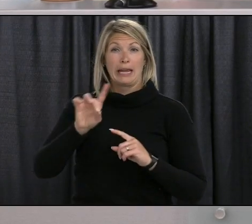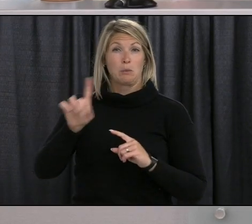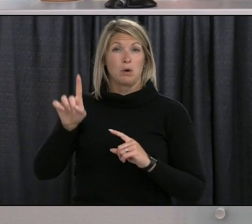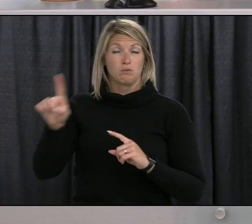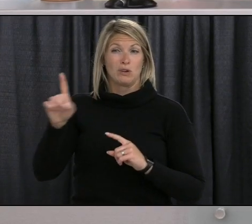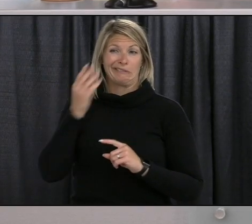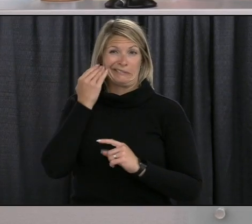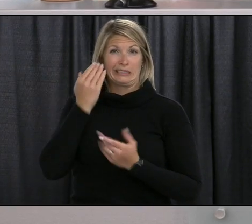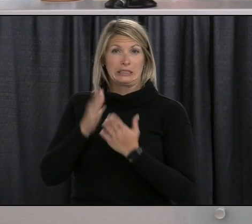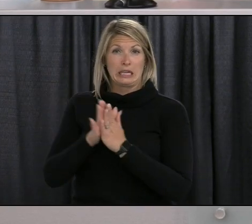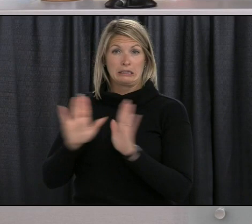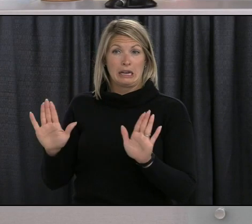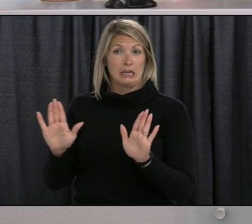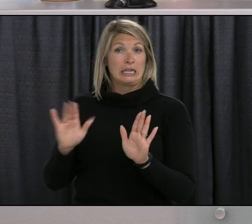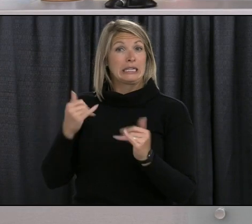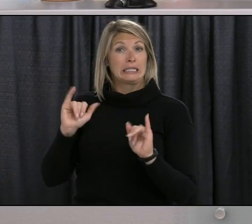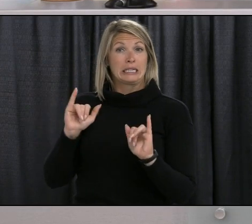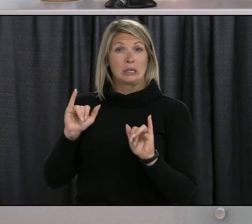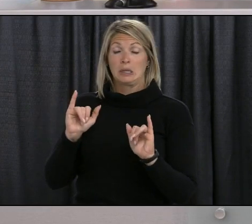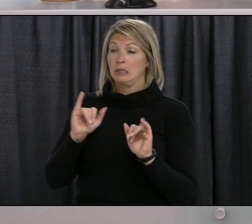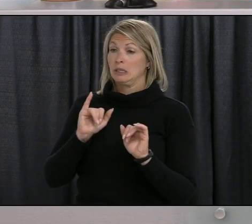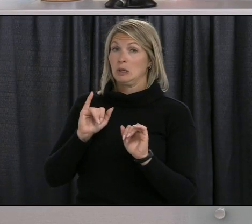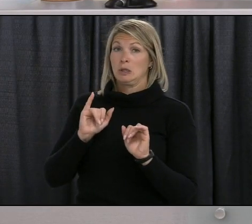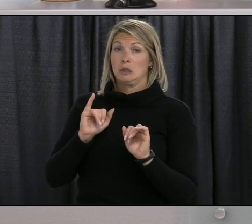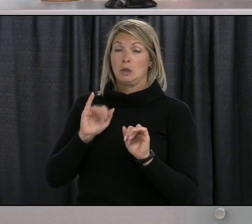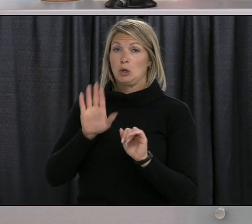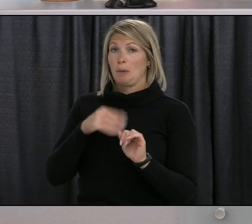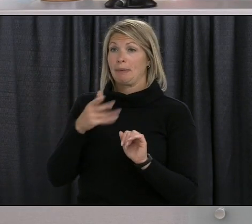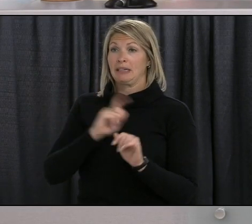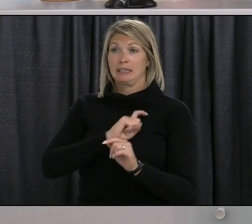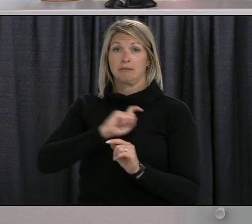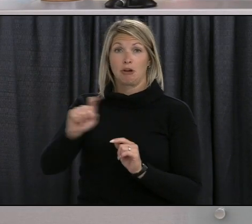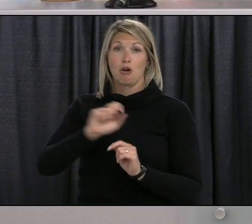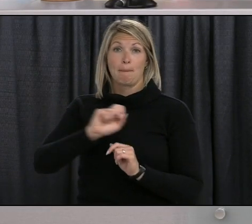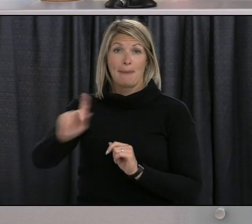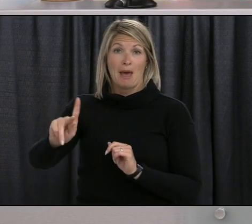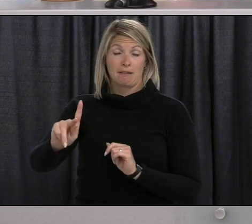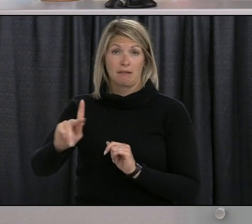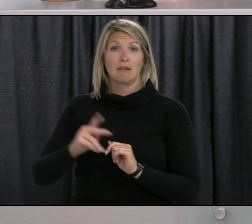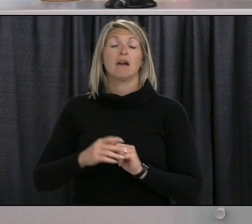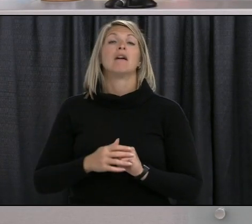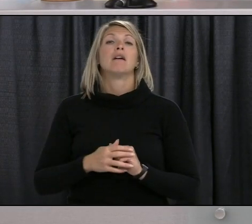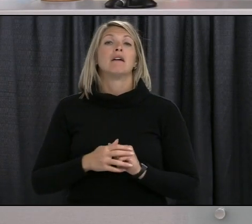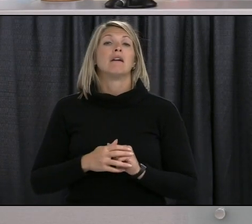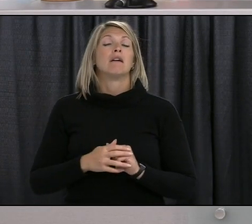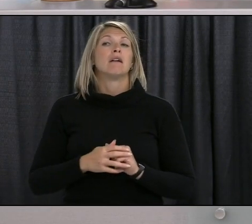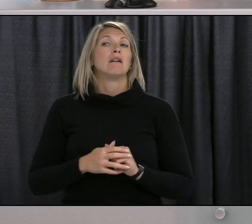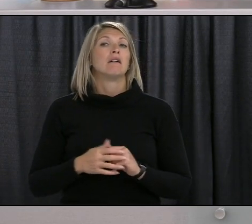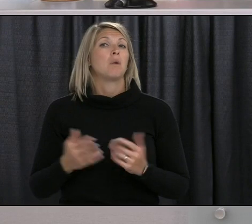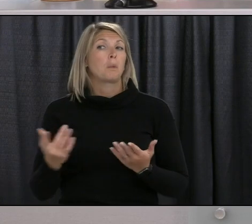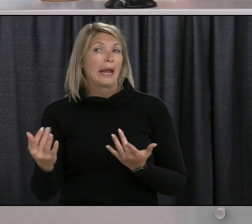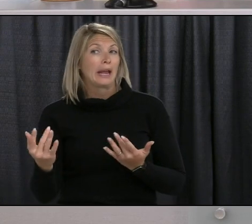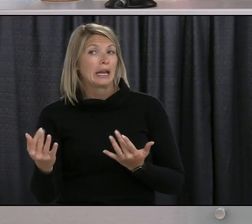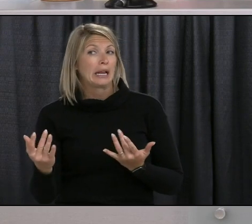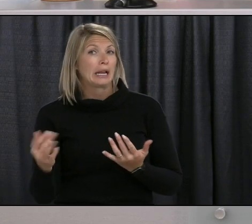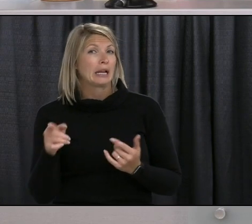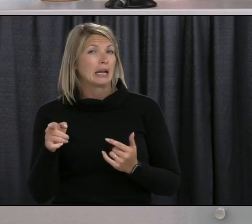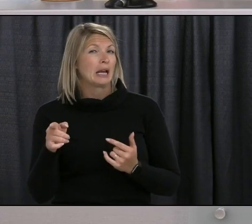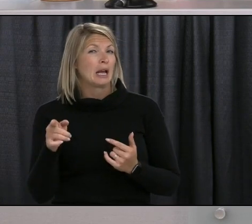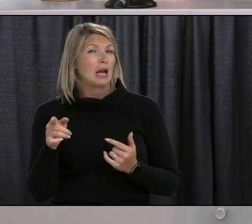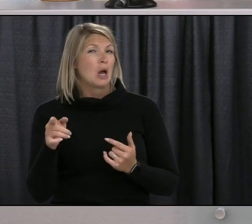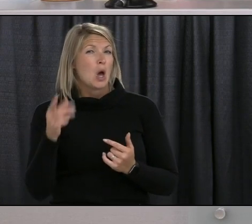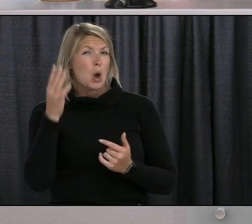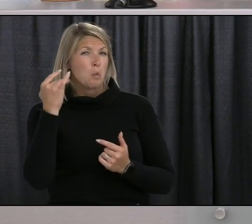back with an actual appointment in order to get tested. So can you explain why that seems to be different than